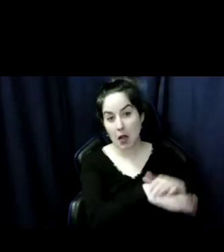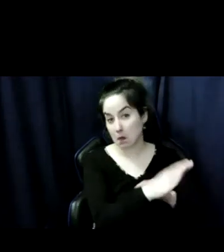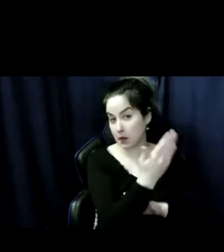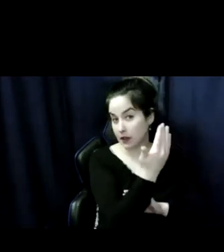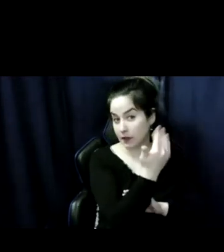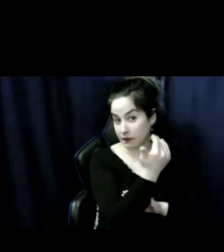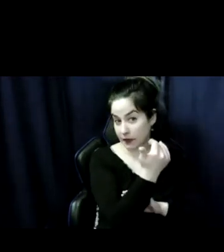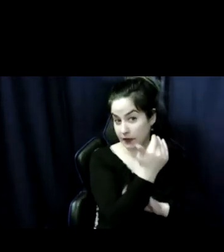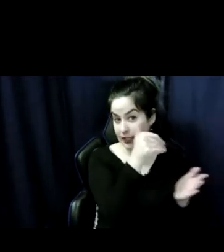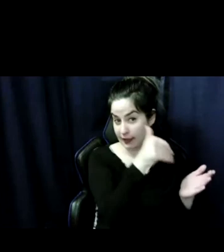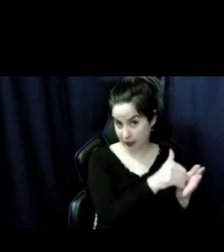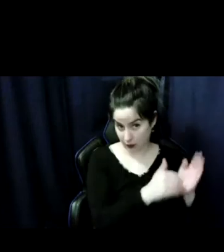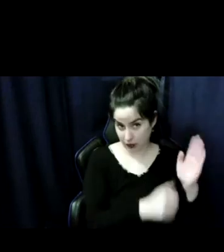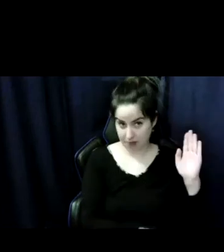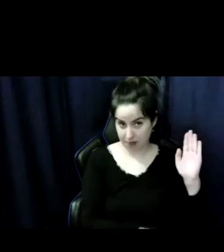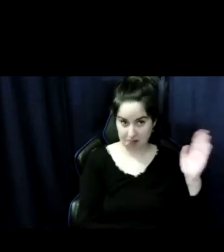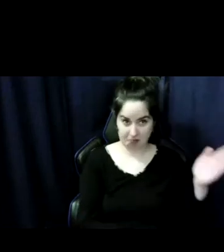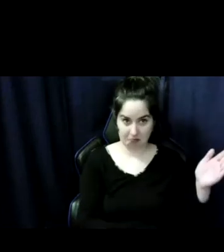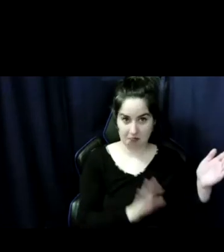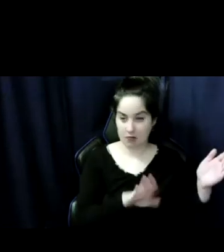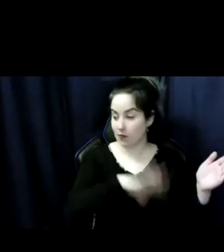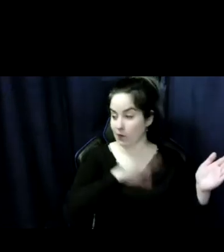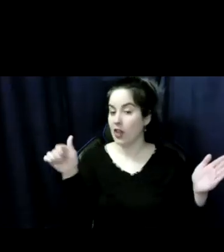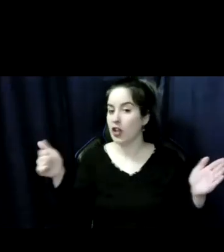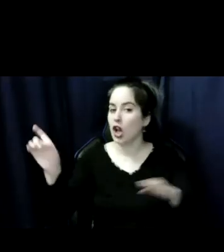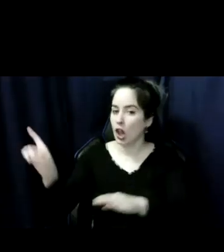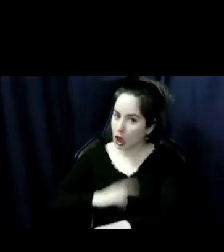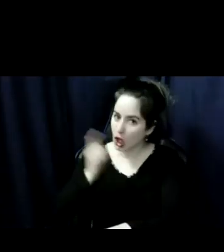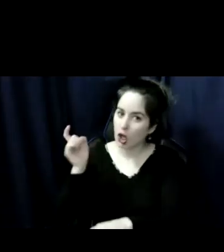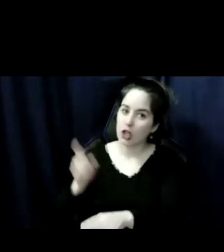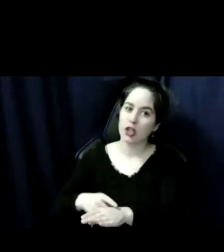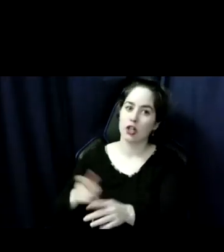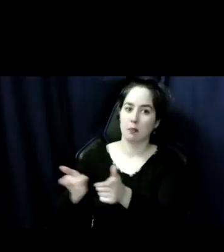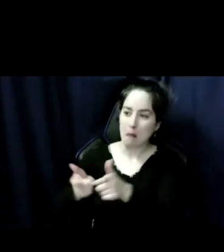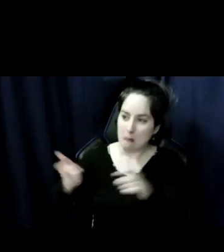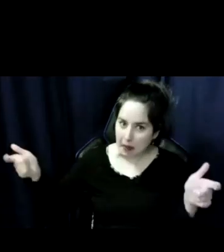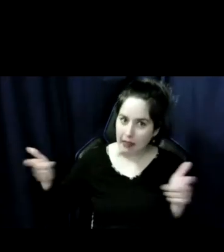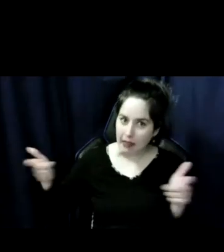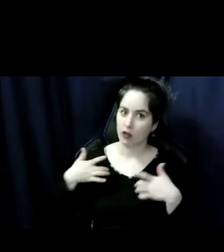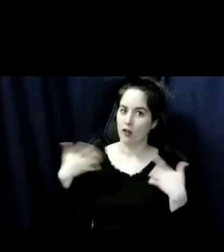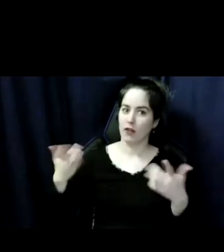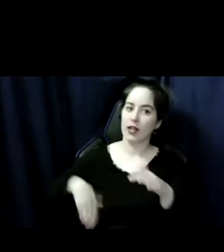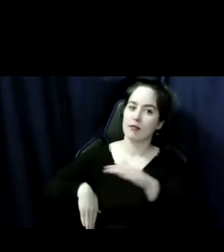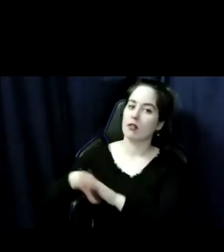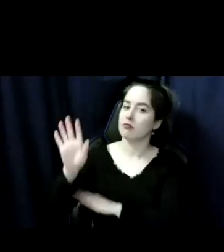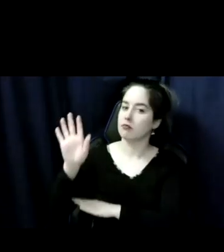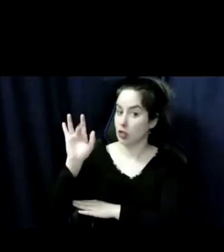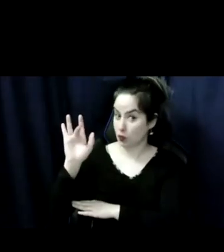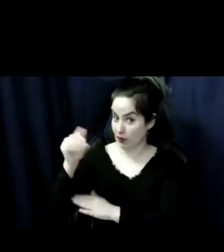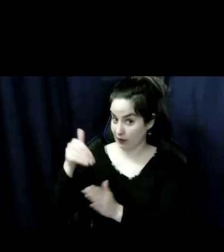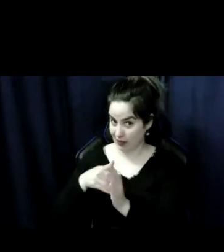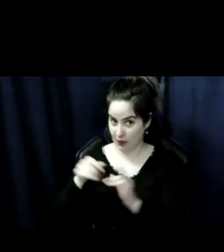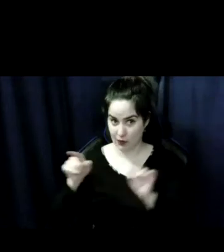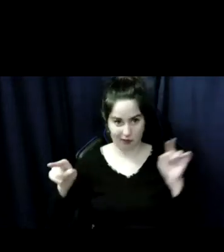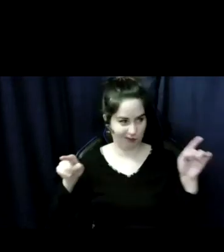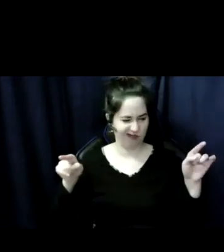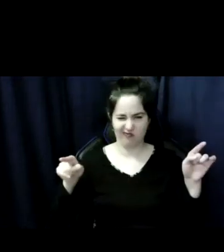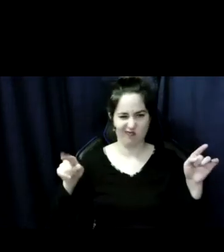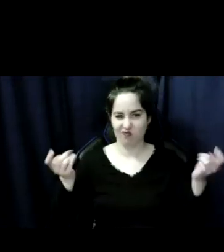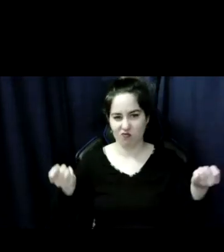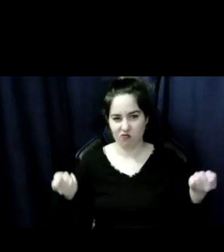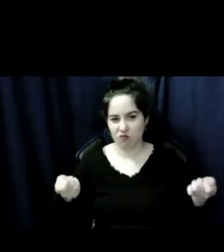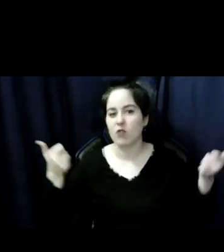types of events, and then long-term, bigger, larger scale events for up to 25,000. And we've just kind of removed those